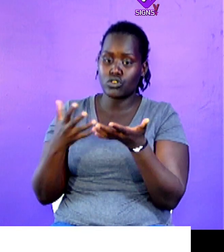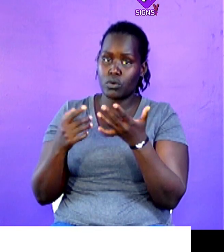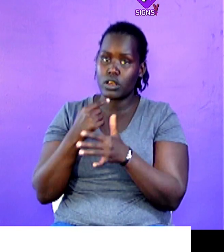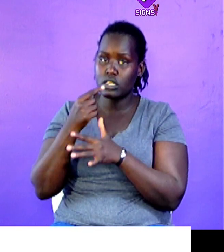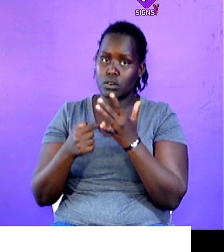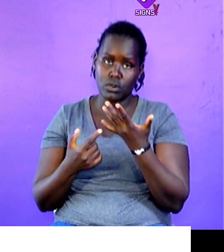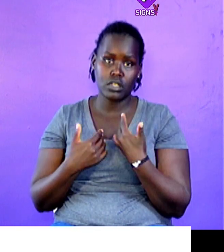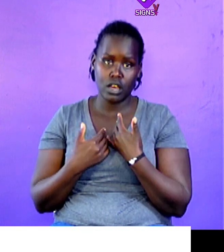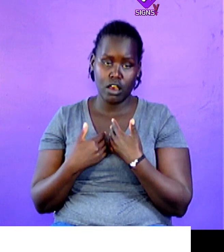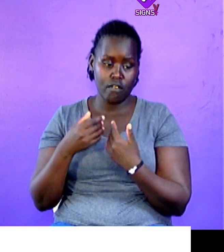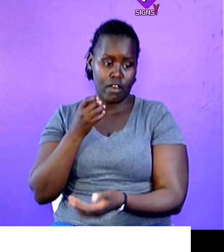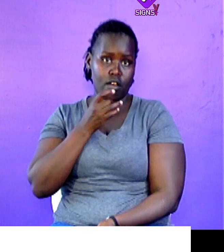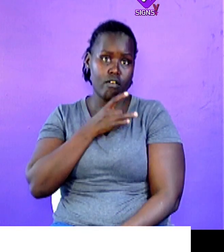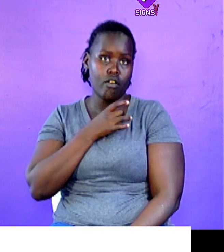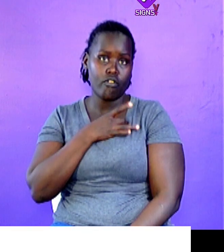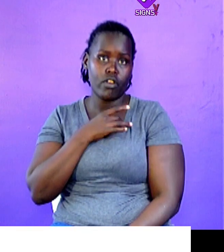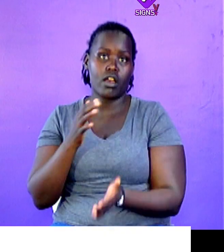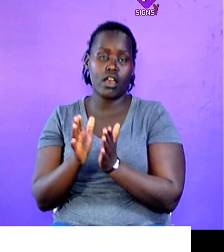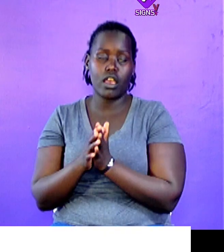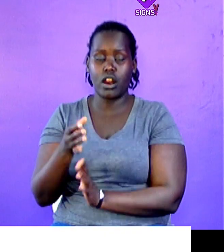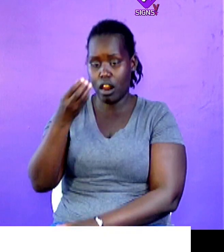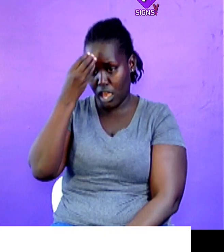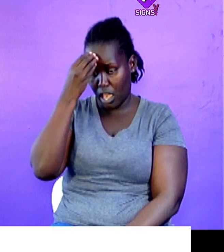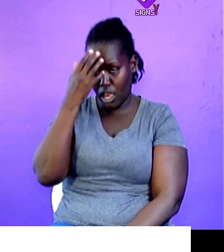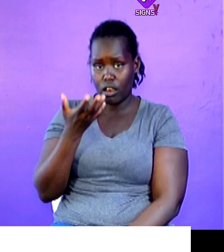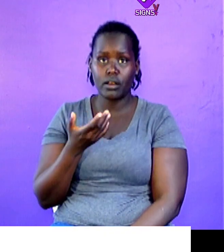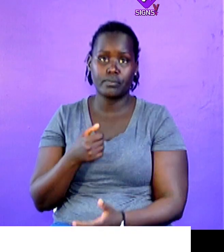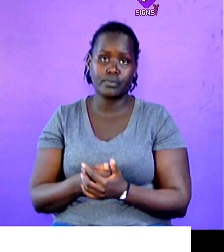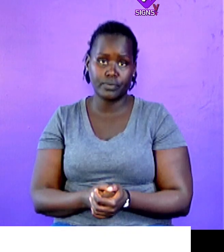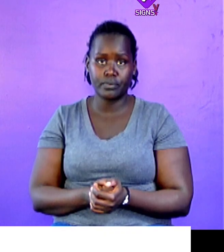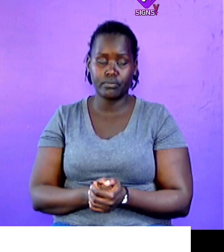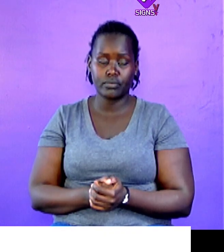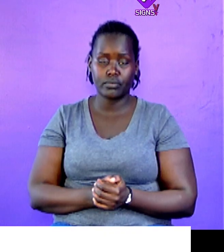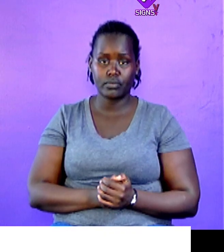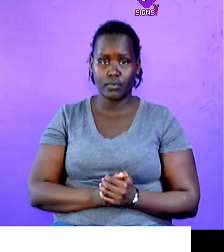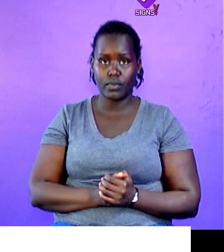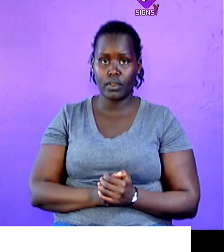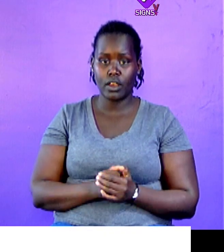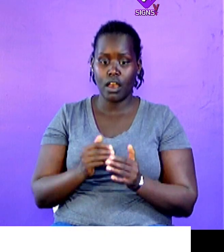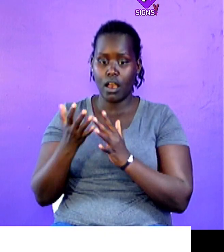has fueled fear and anger among herders.